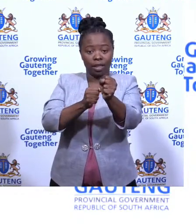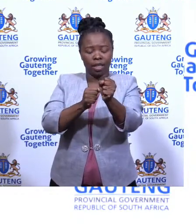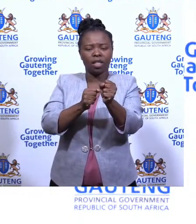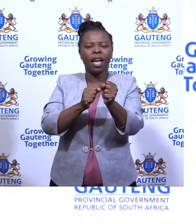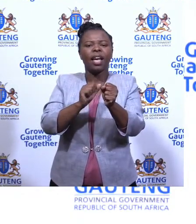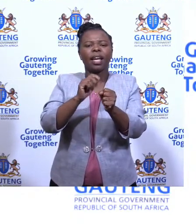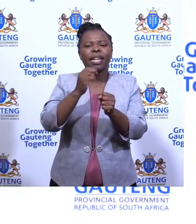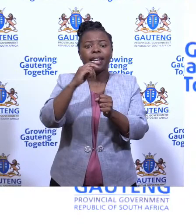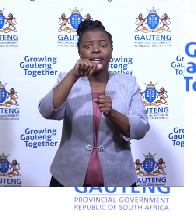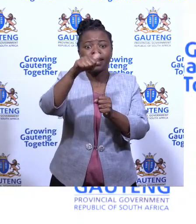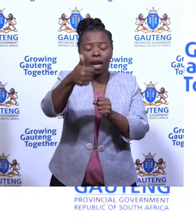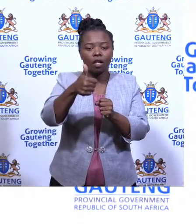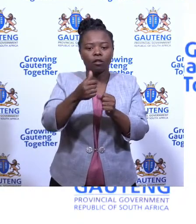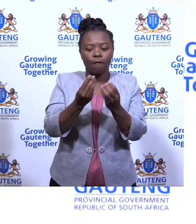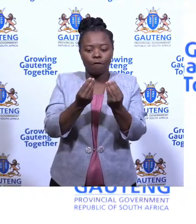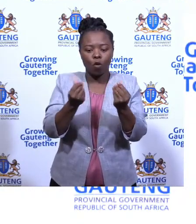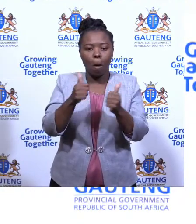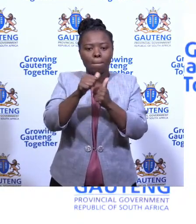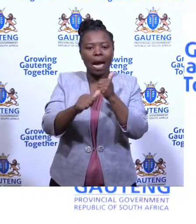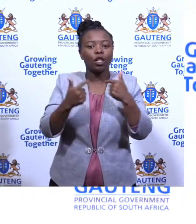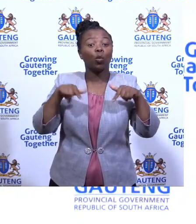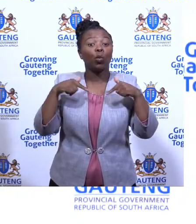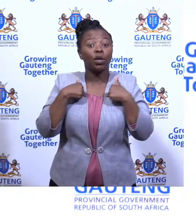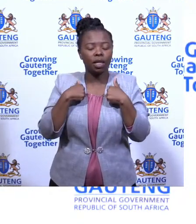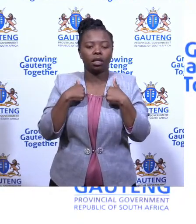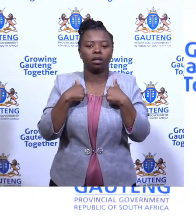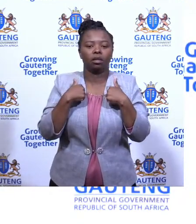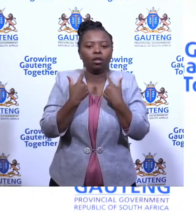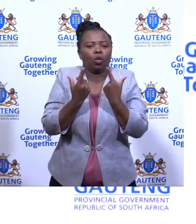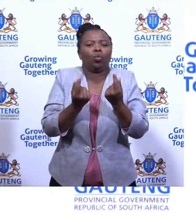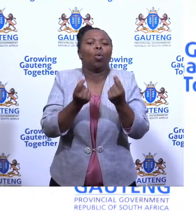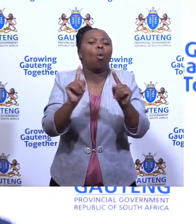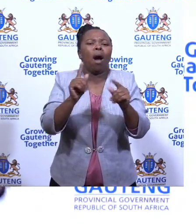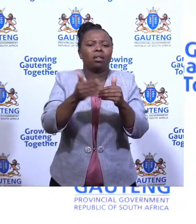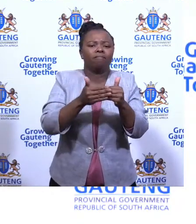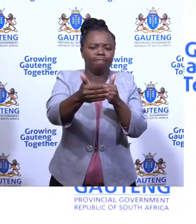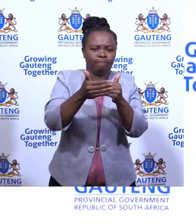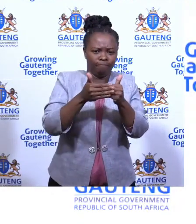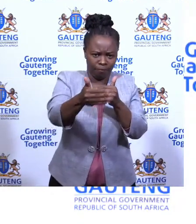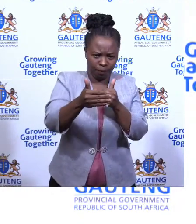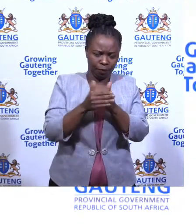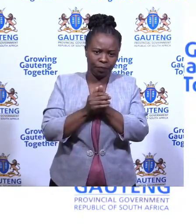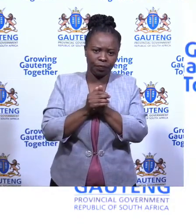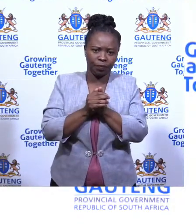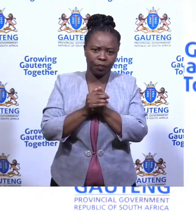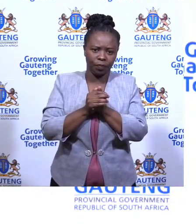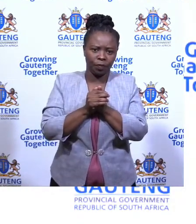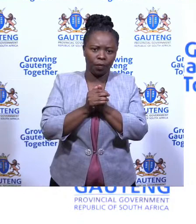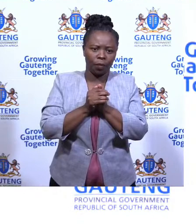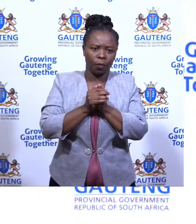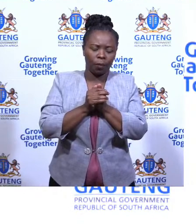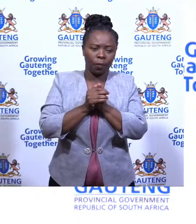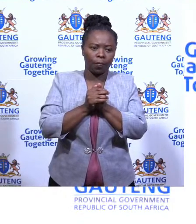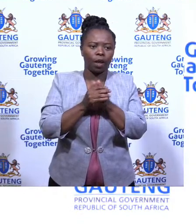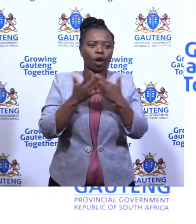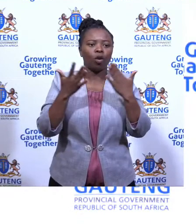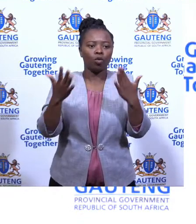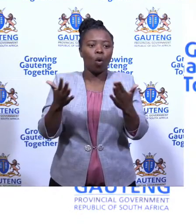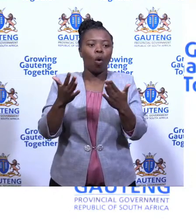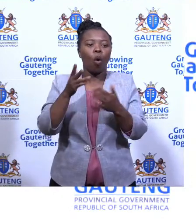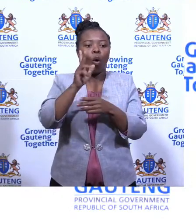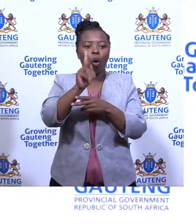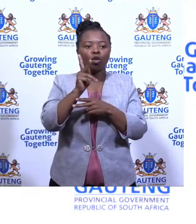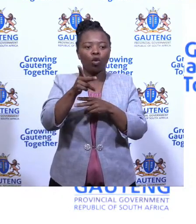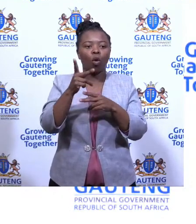few months going forward, what is it we must be doing? They will be followed. We also have